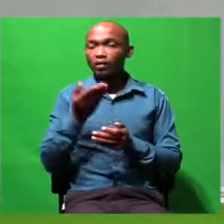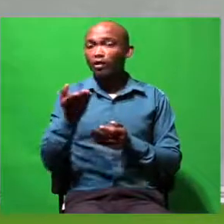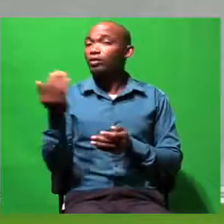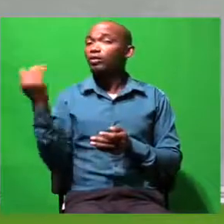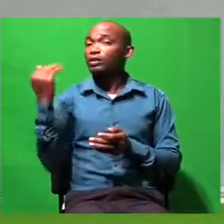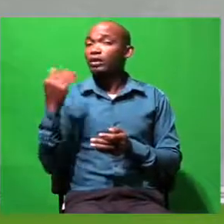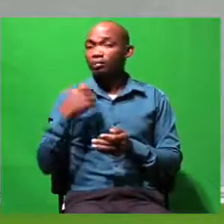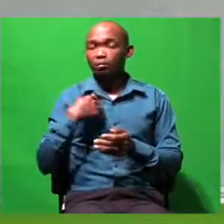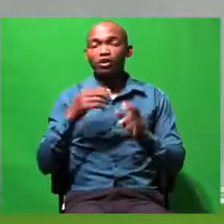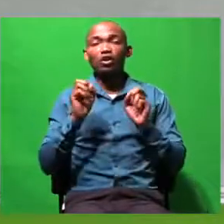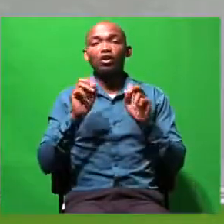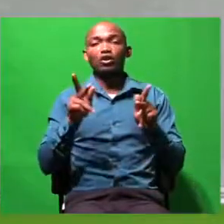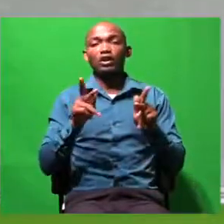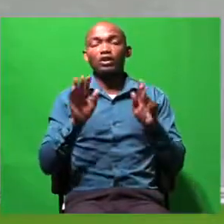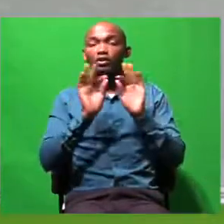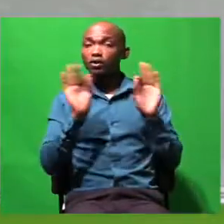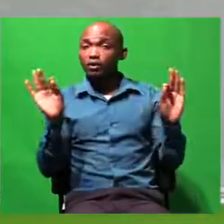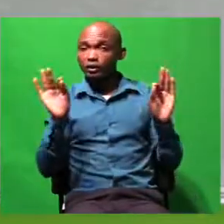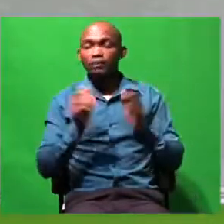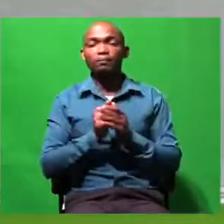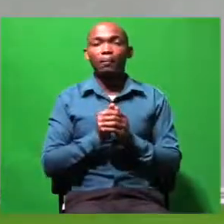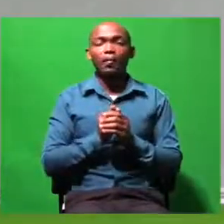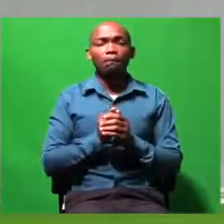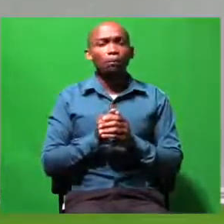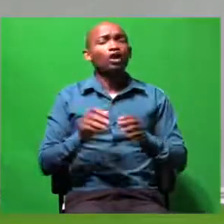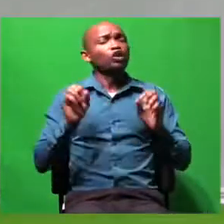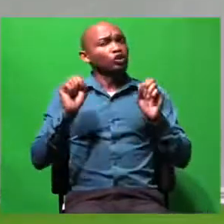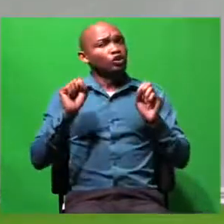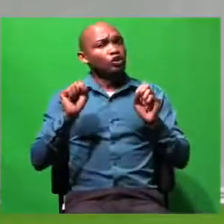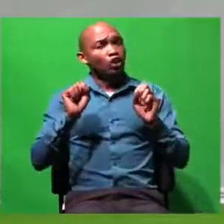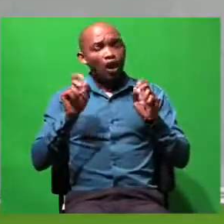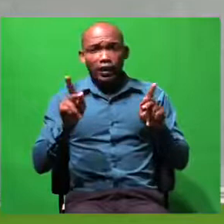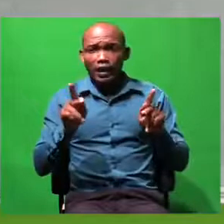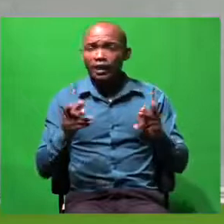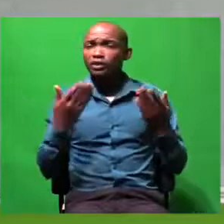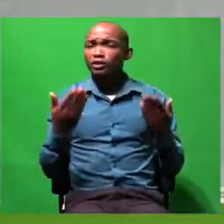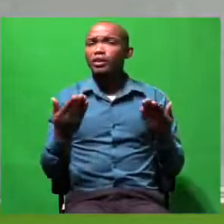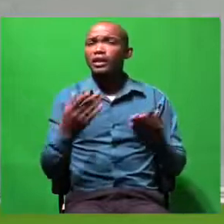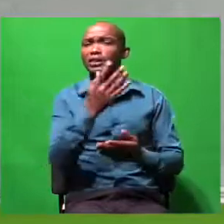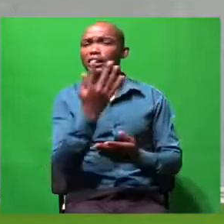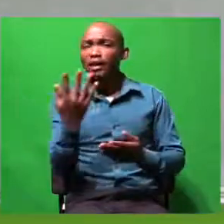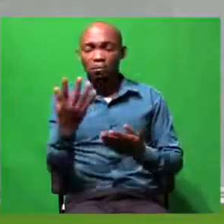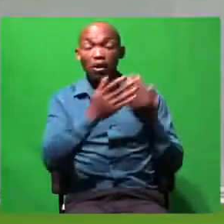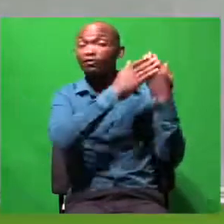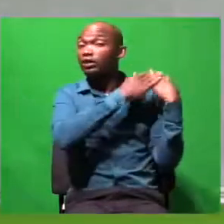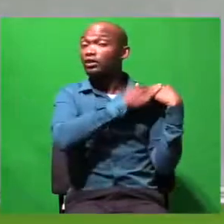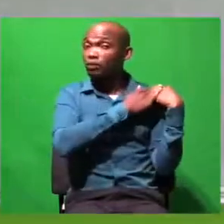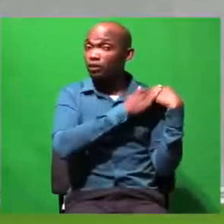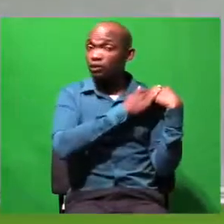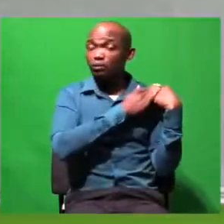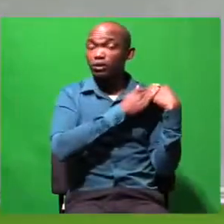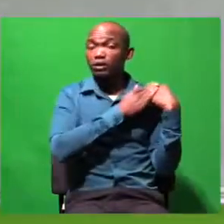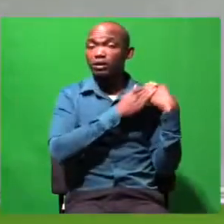Yes? Can you tell me? Okay, well, thank you very much. So, there are a number